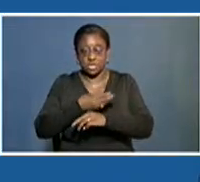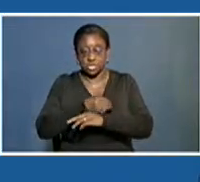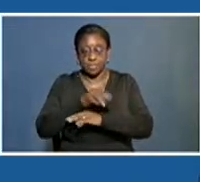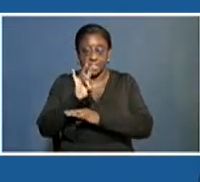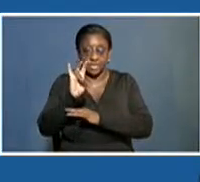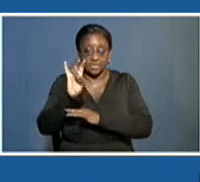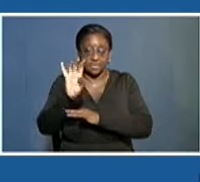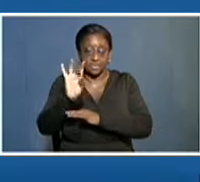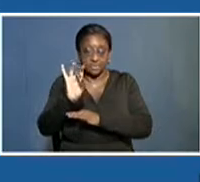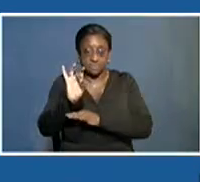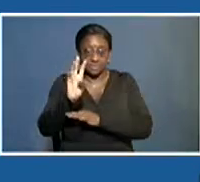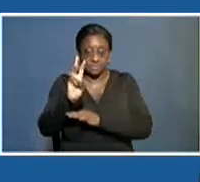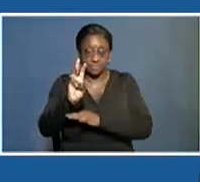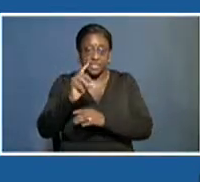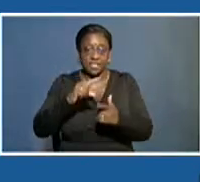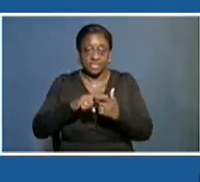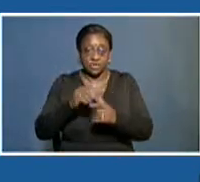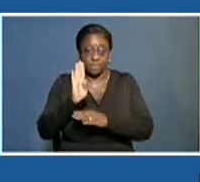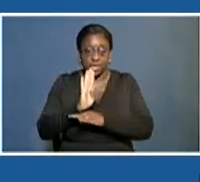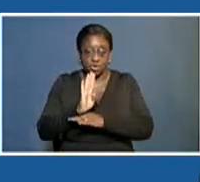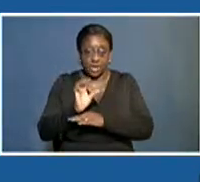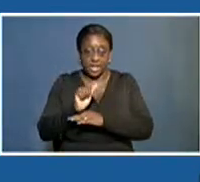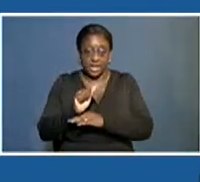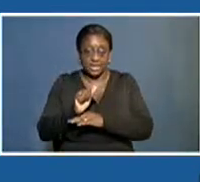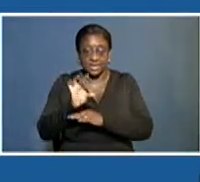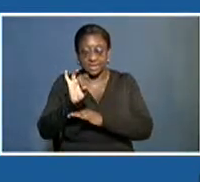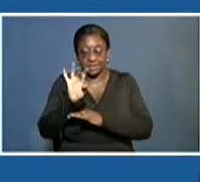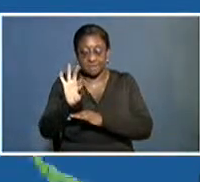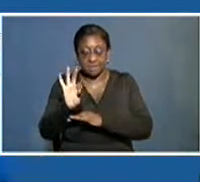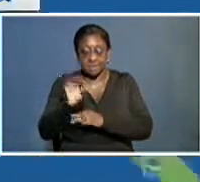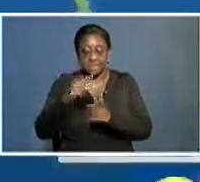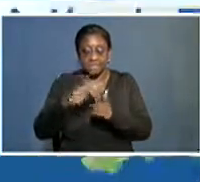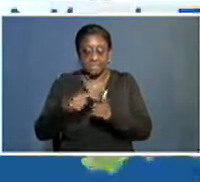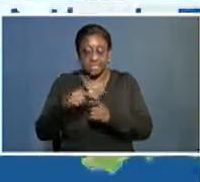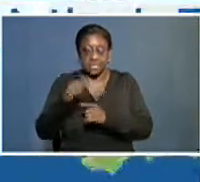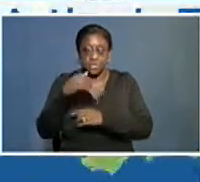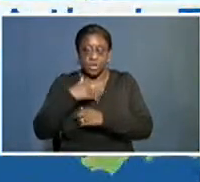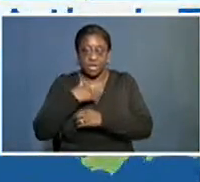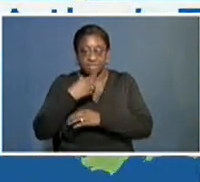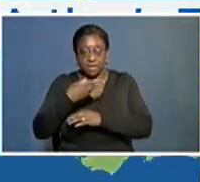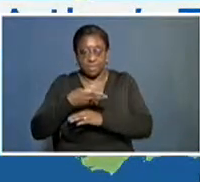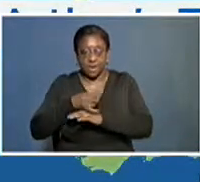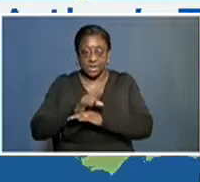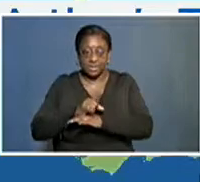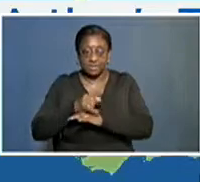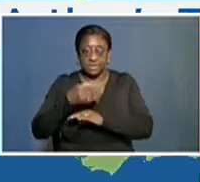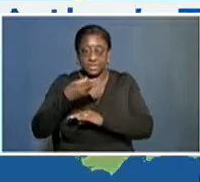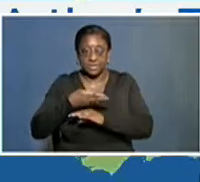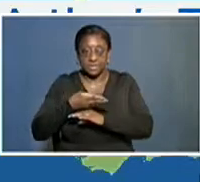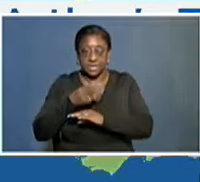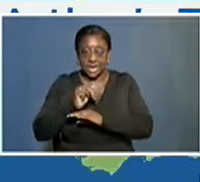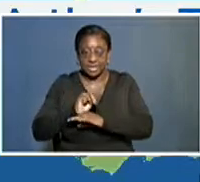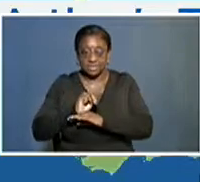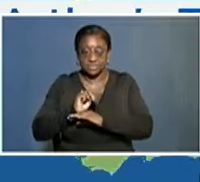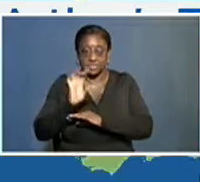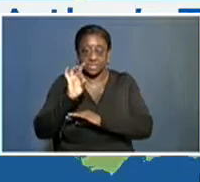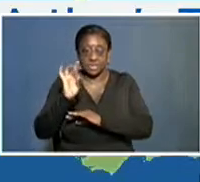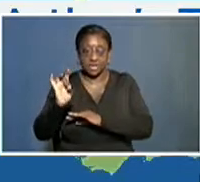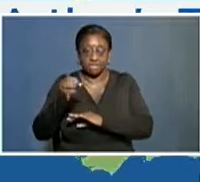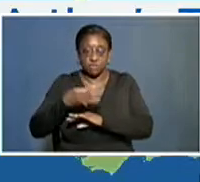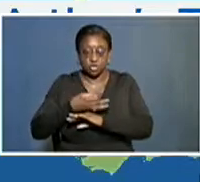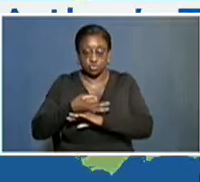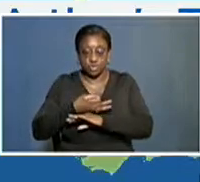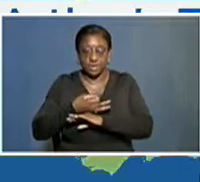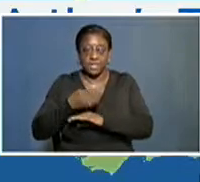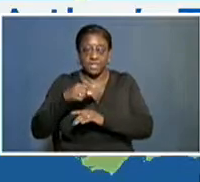at 86 degrees. The Berry Islands, 89. Allenstown, Bimini at 87. Harbor Island, 88 degrees. Roxanne,